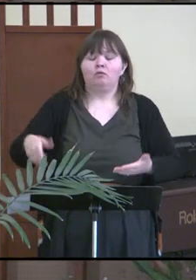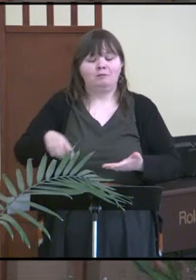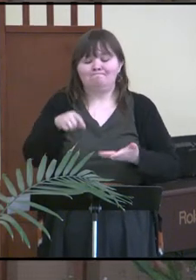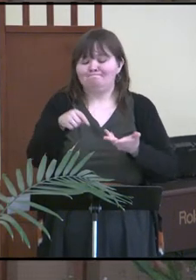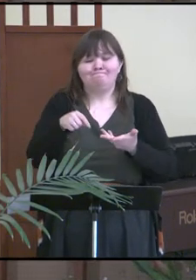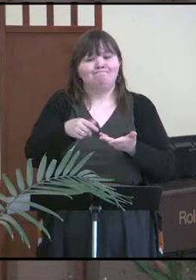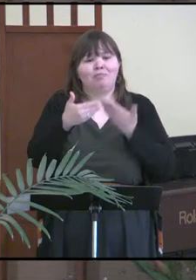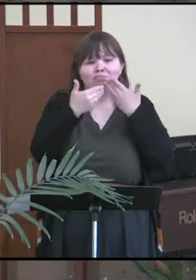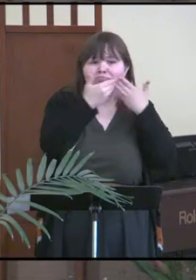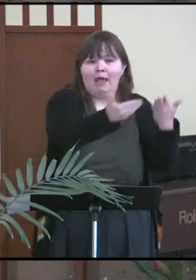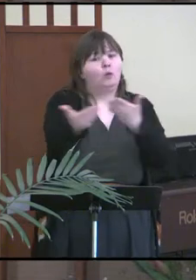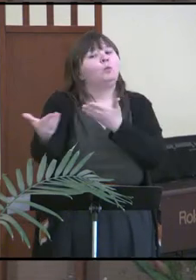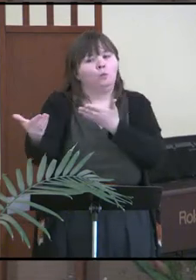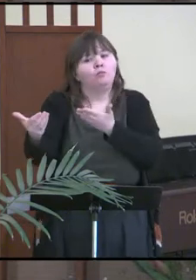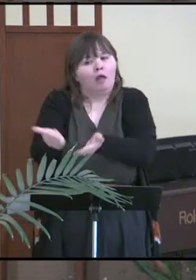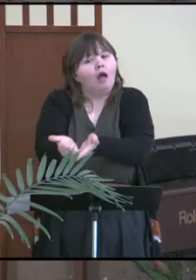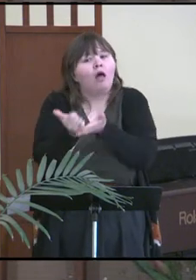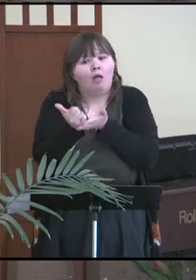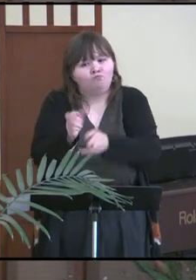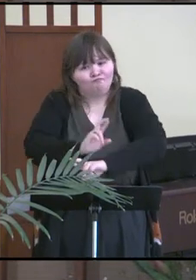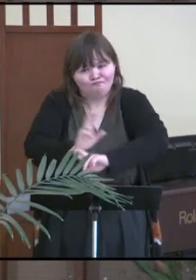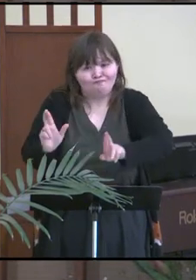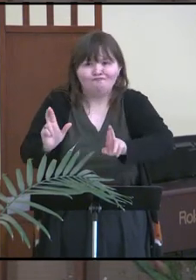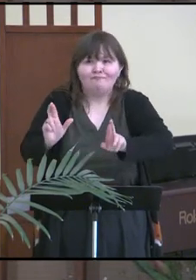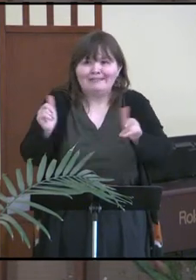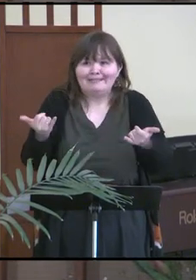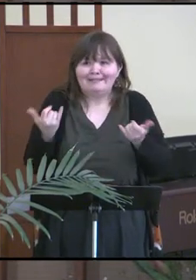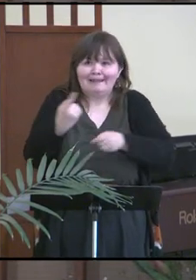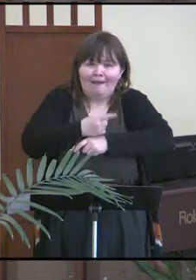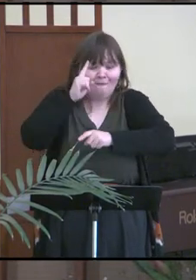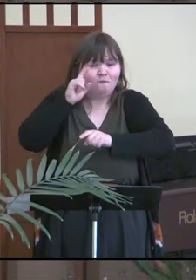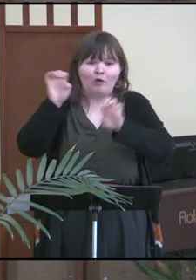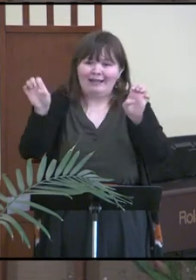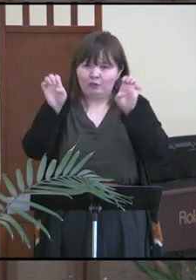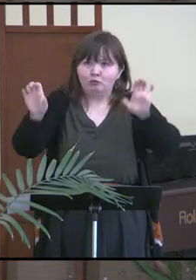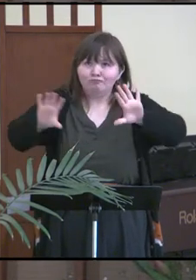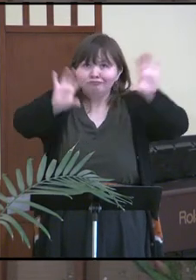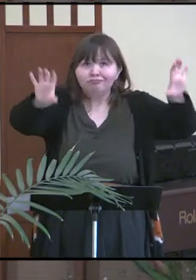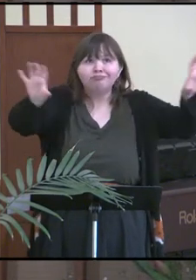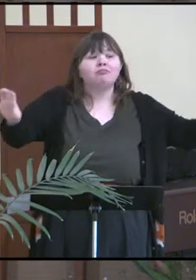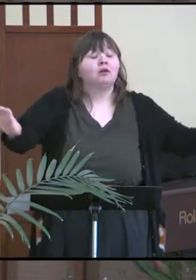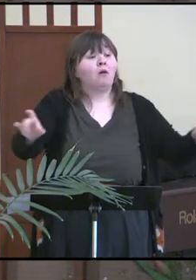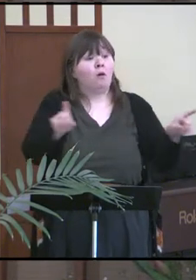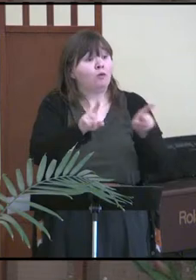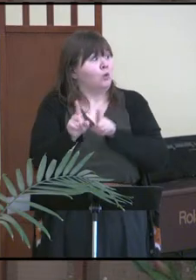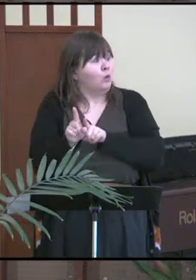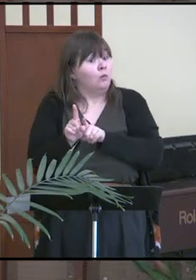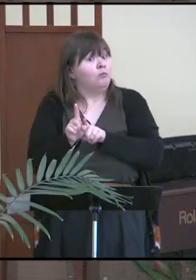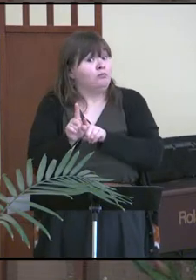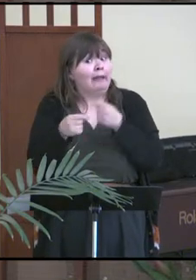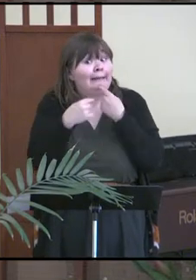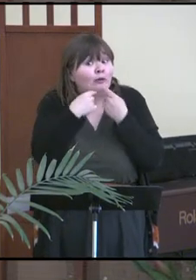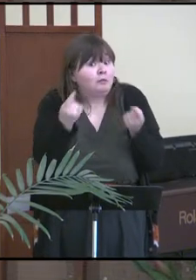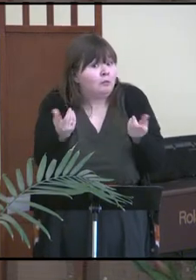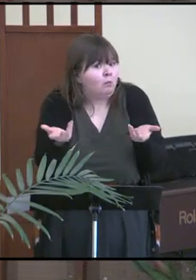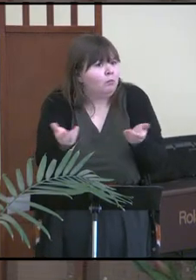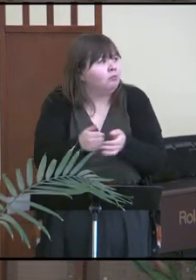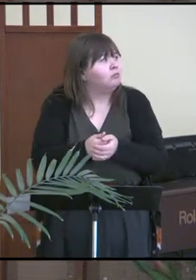special thank you to all of them for helping us get ready today for Easter. Also, let me make some announcements